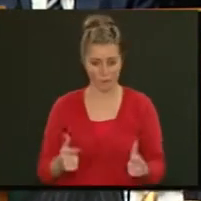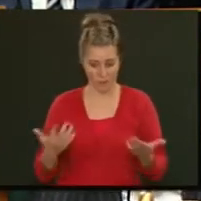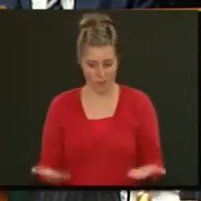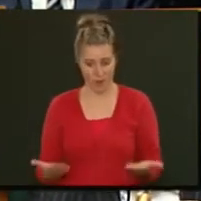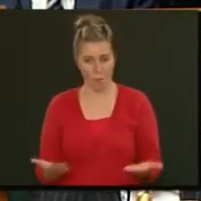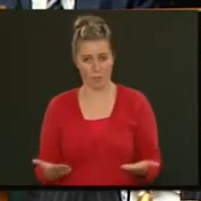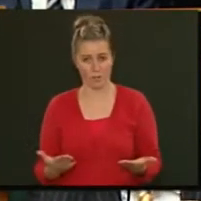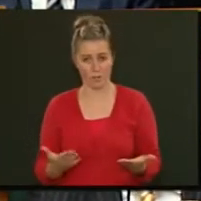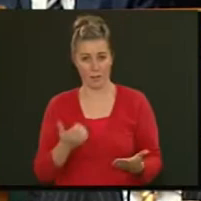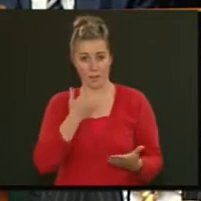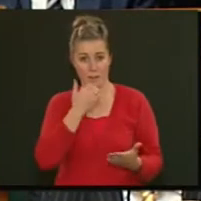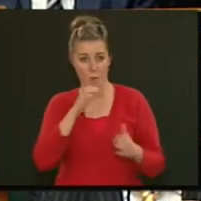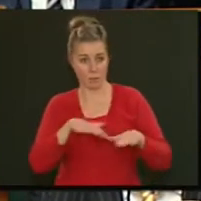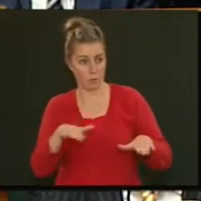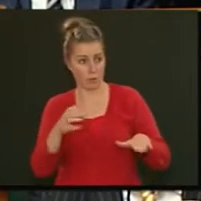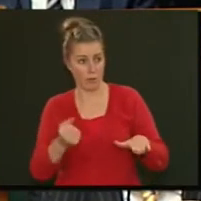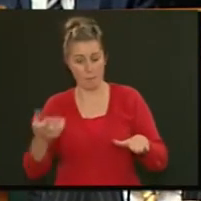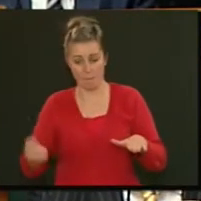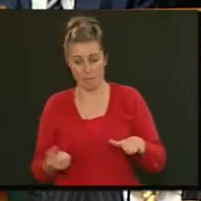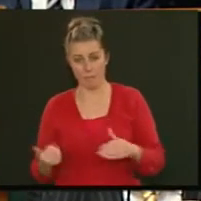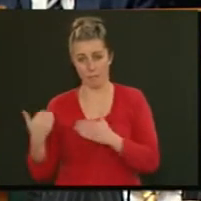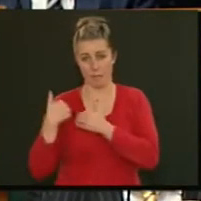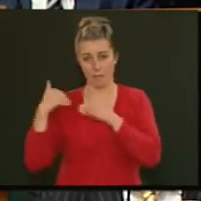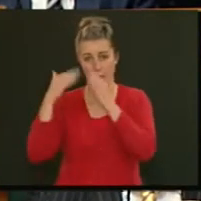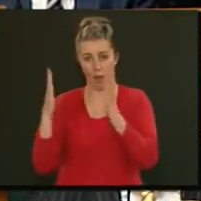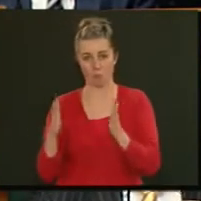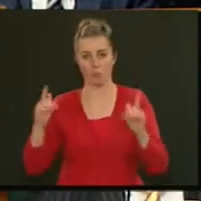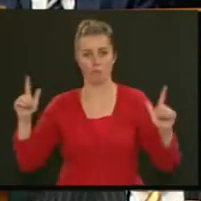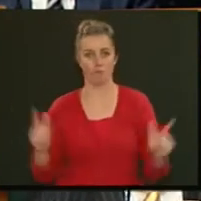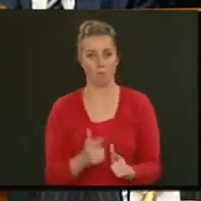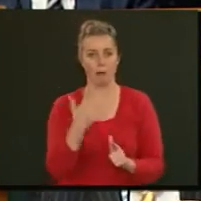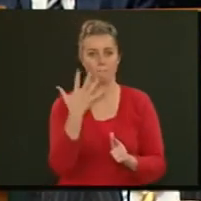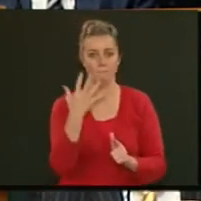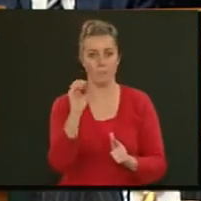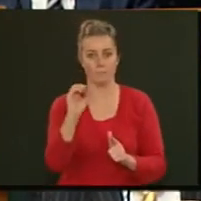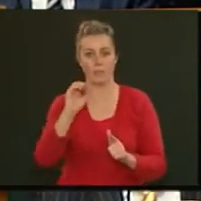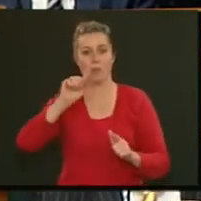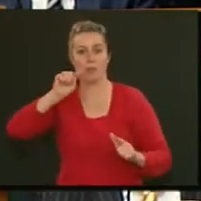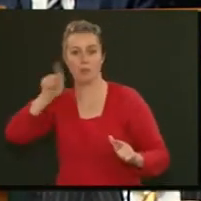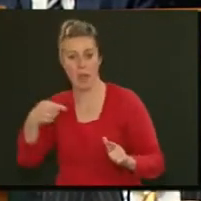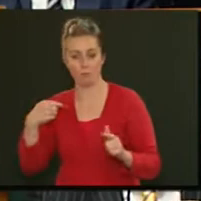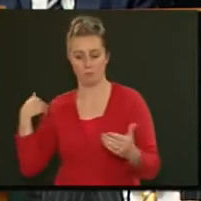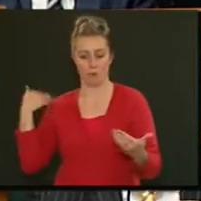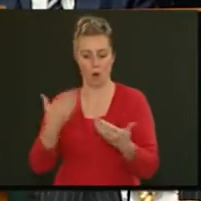The number of children growing up in a benefit-dependent family has dropped by more than 50,000 over the last 5 years.